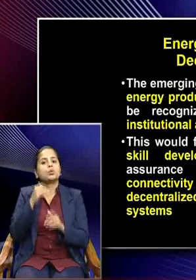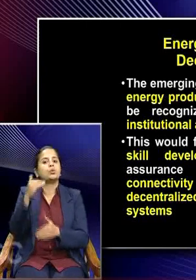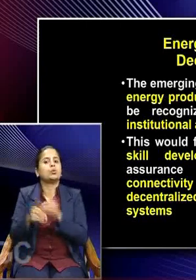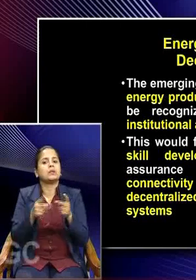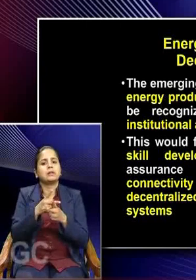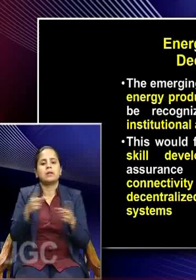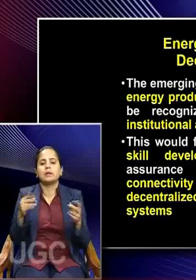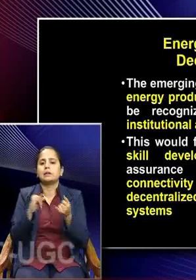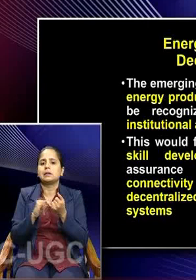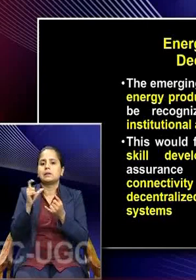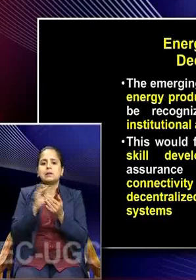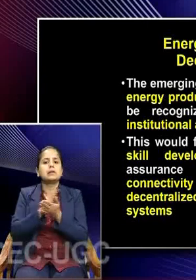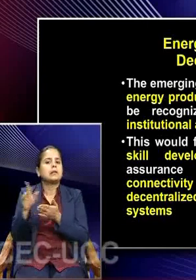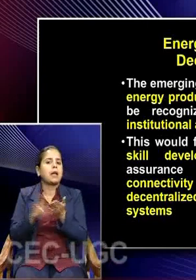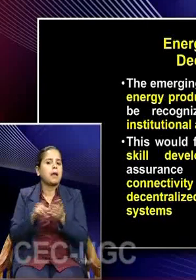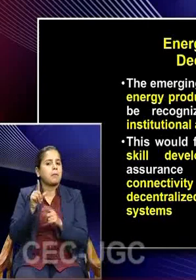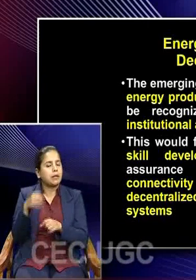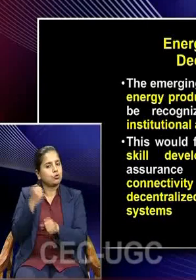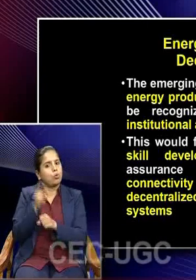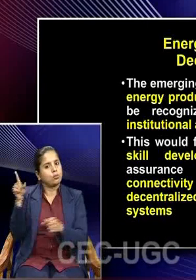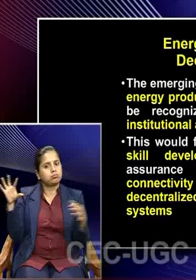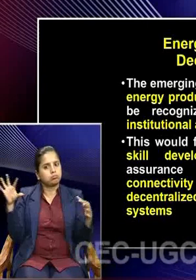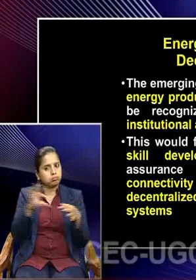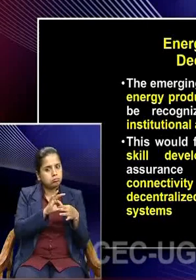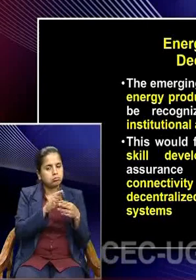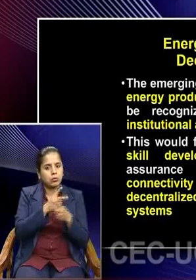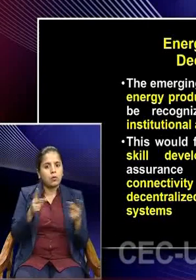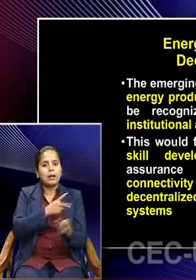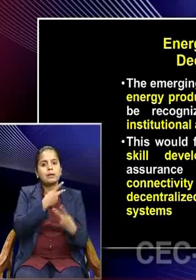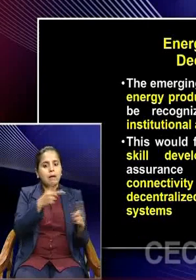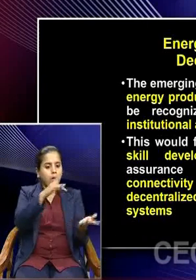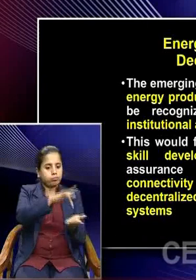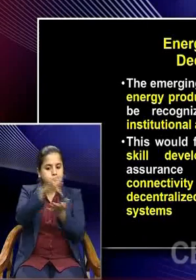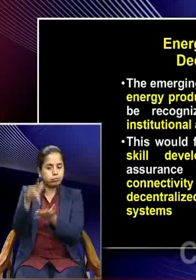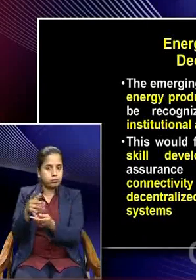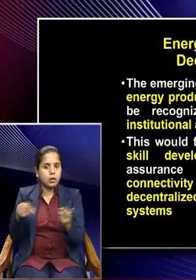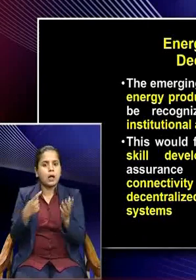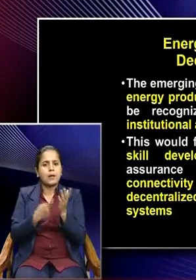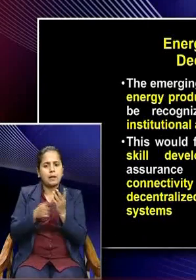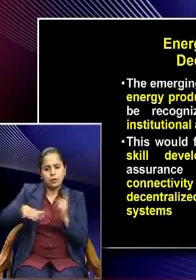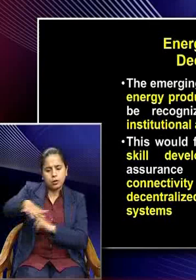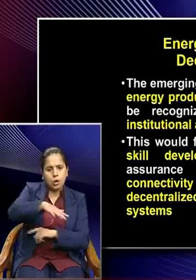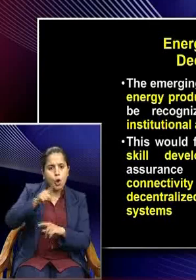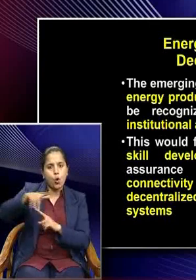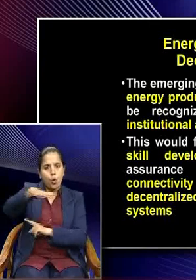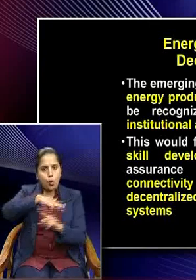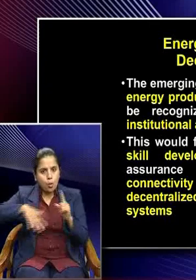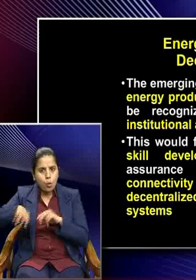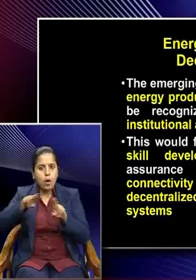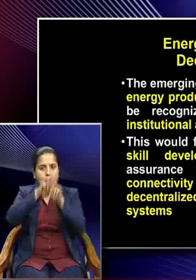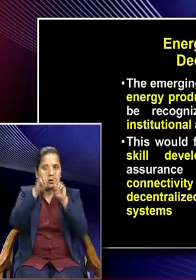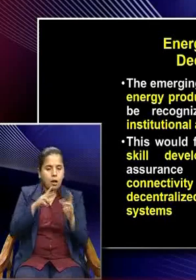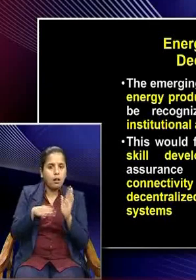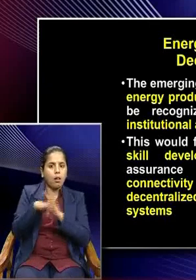various schemes by the government, connecting different centers at regional level, local level, international level